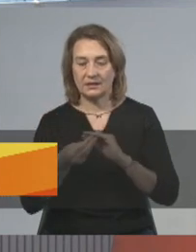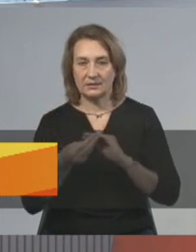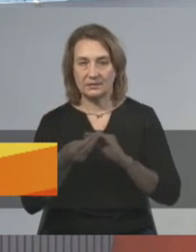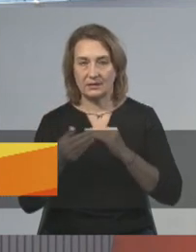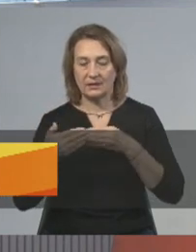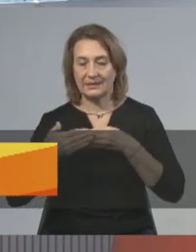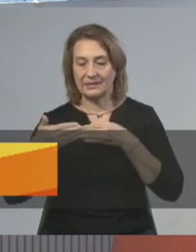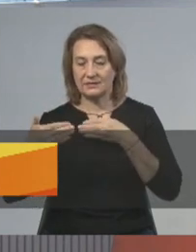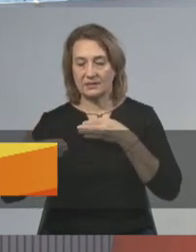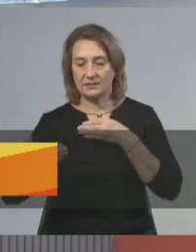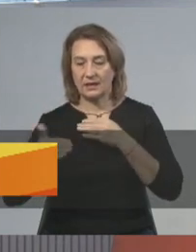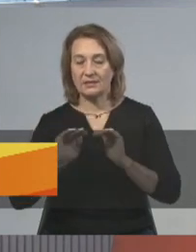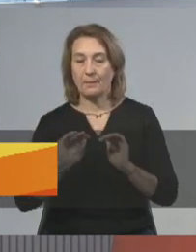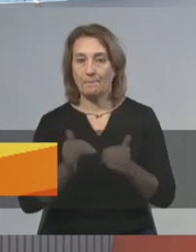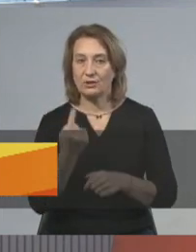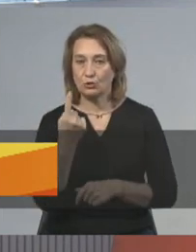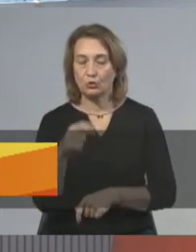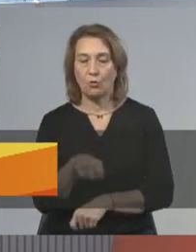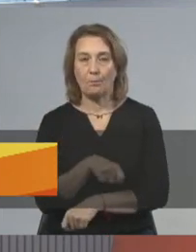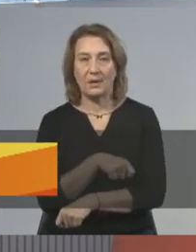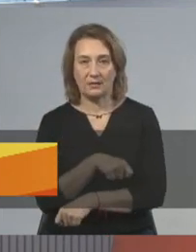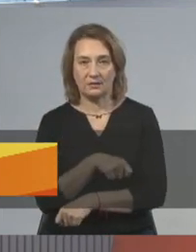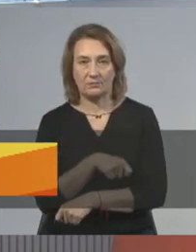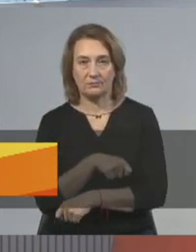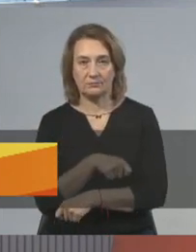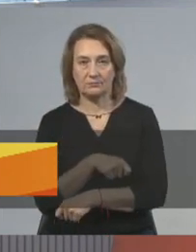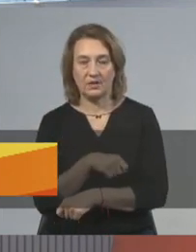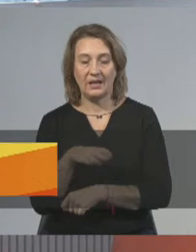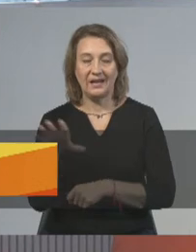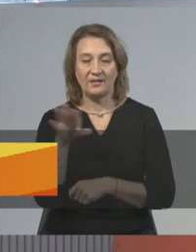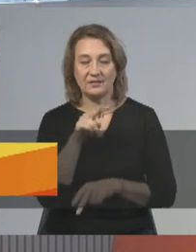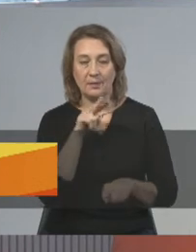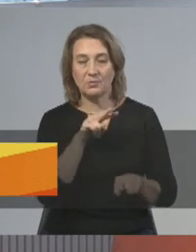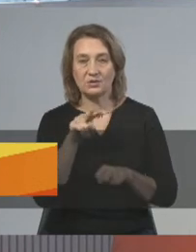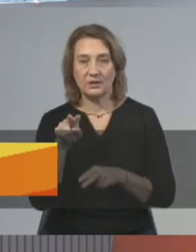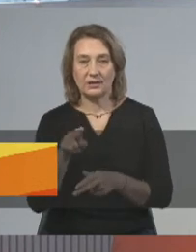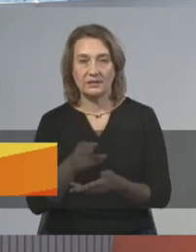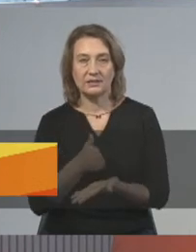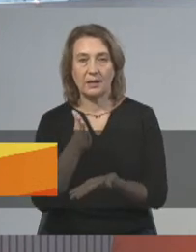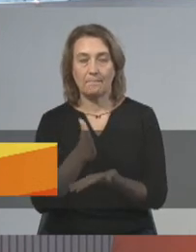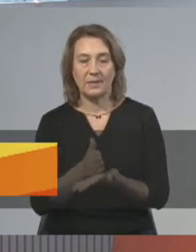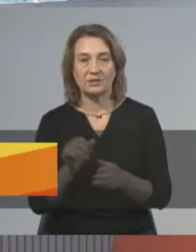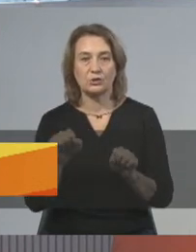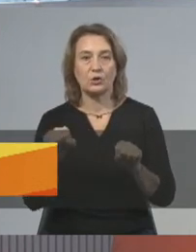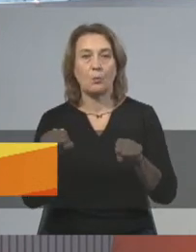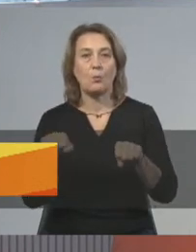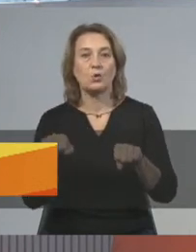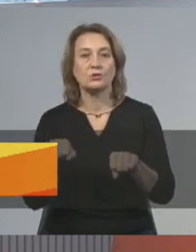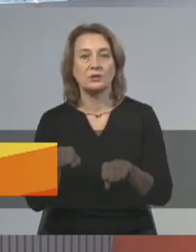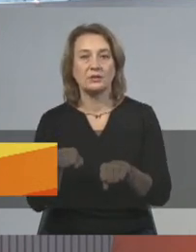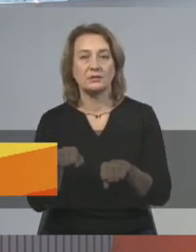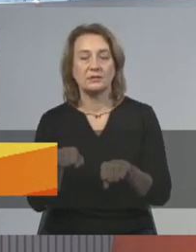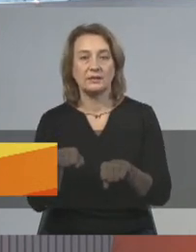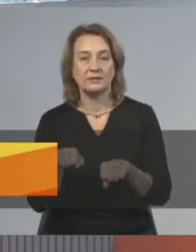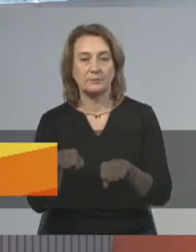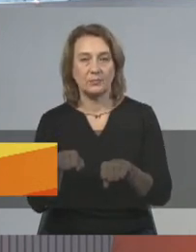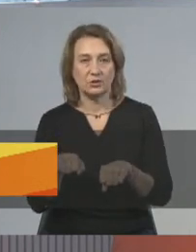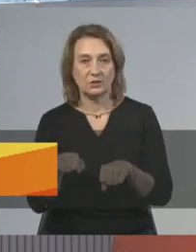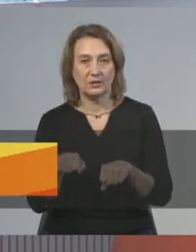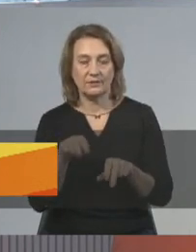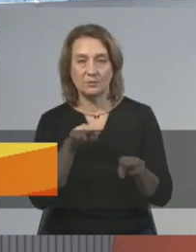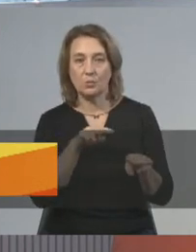people if we have in our recommendation it's not less than one meter and all observers will have the possibility to observe